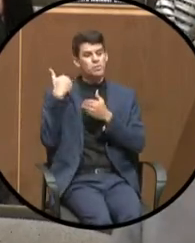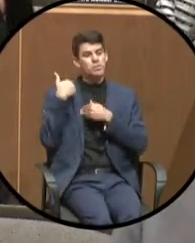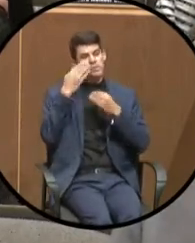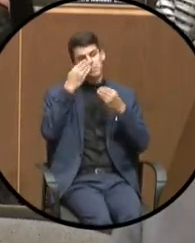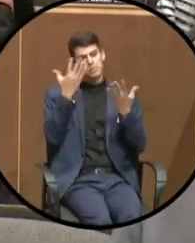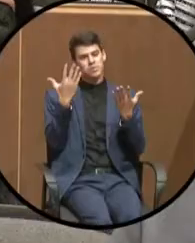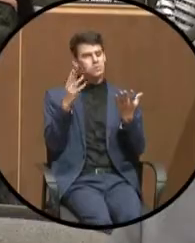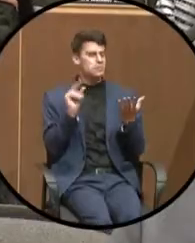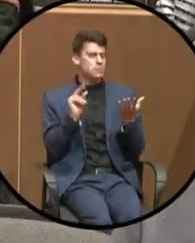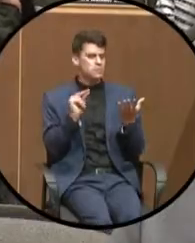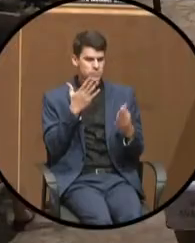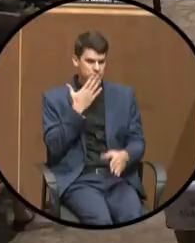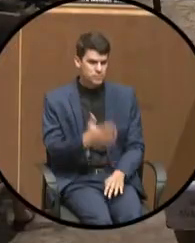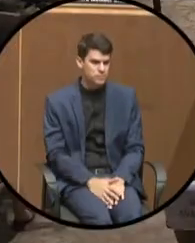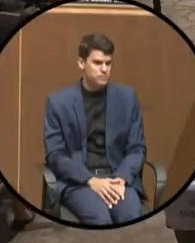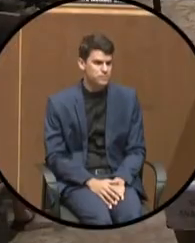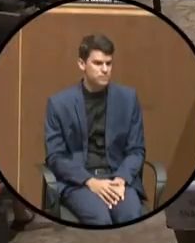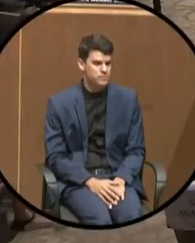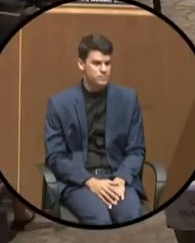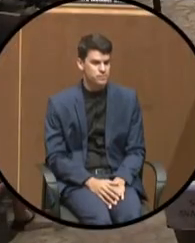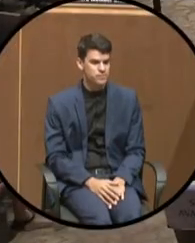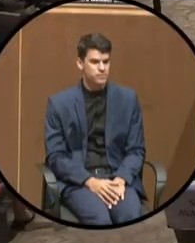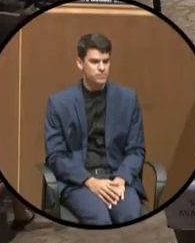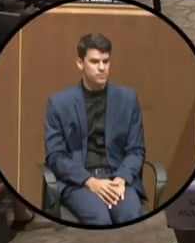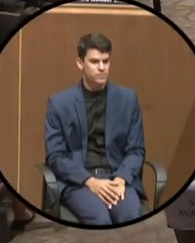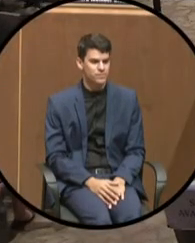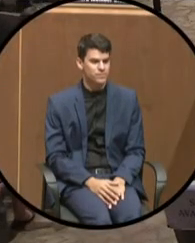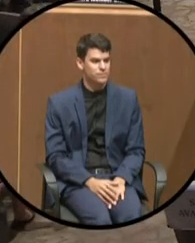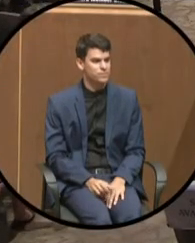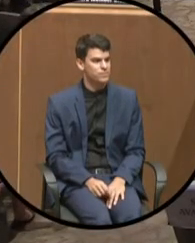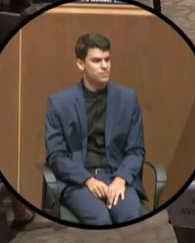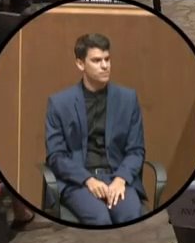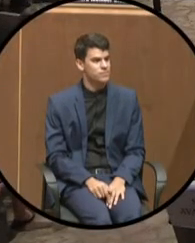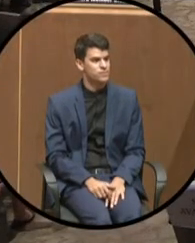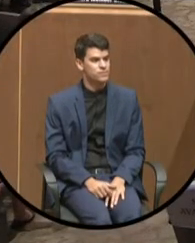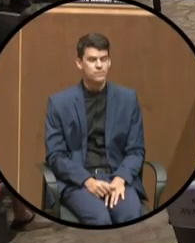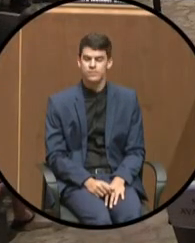you. Thank you, Mr. Grimmer. All right, number 19.